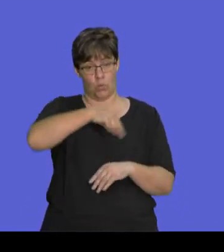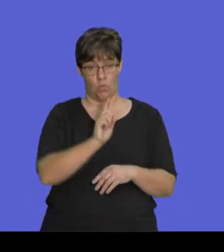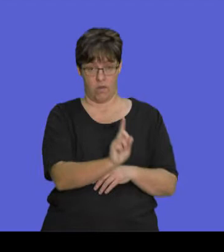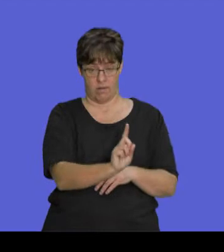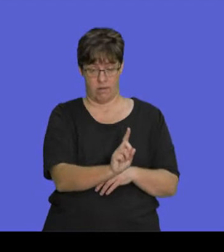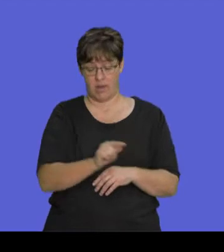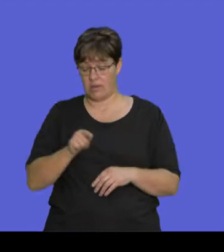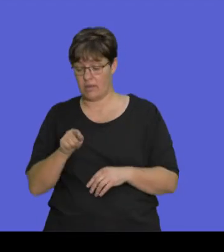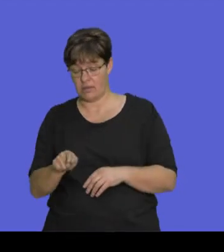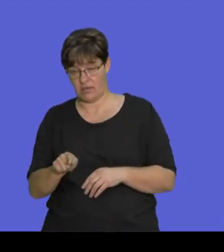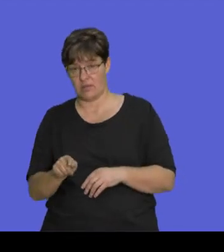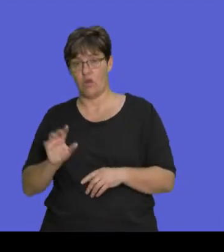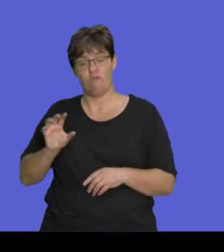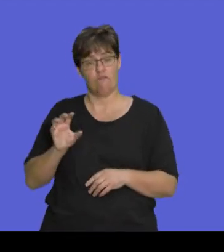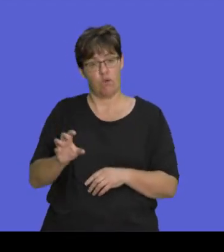by